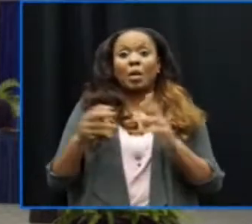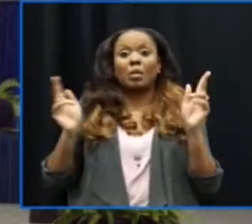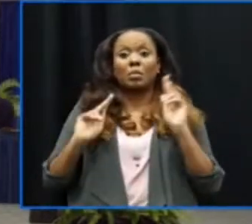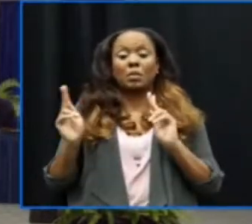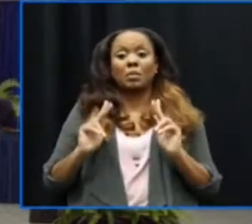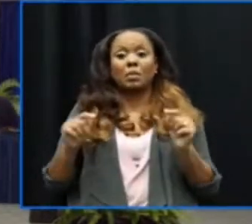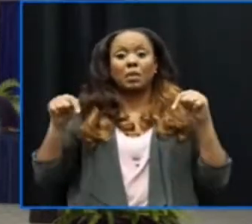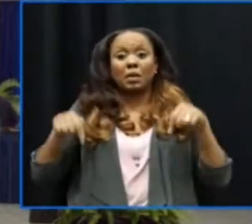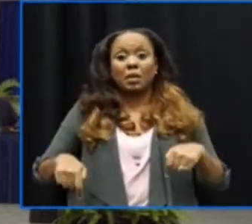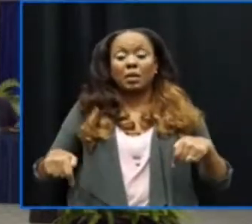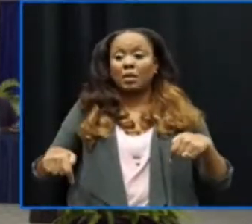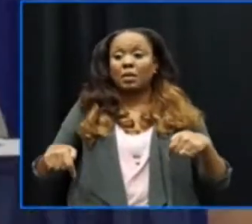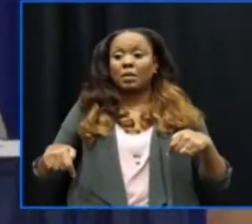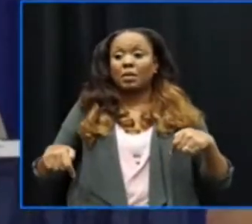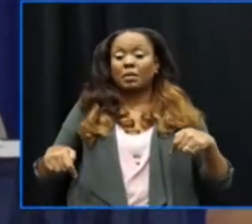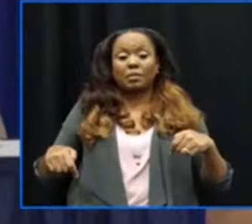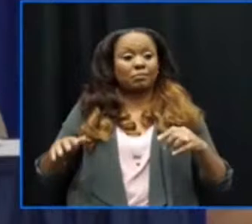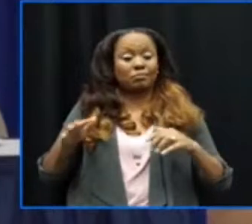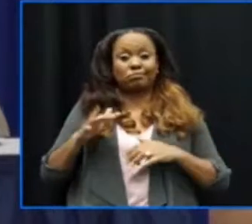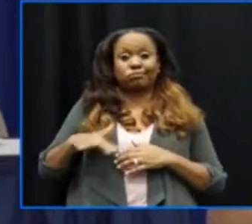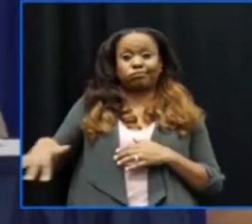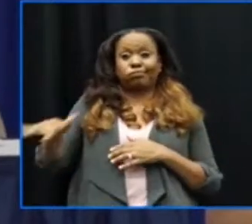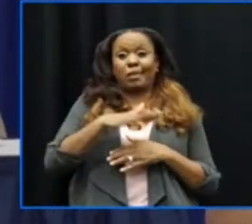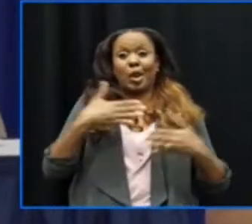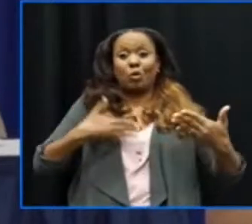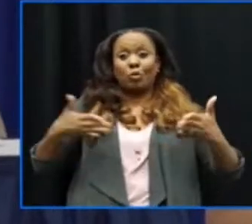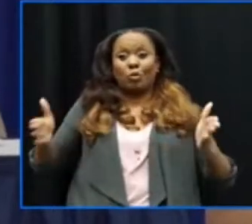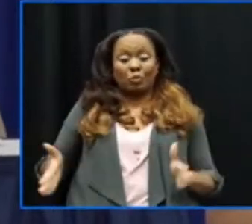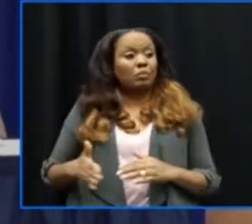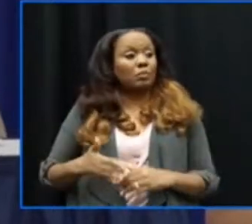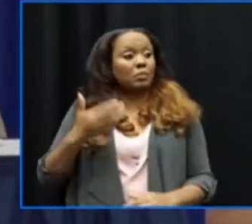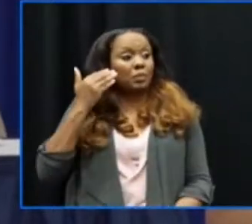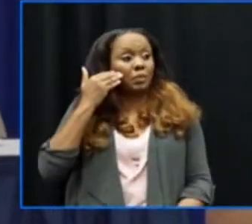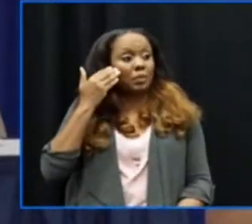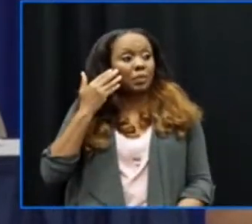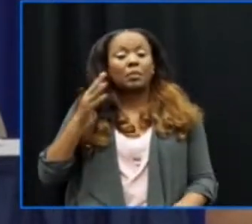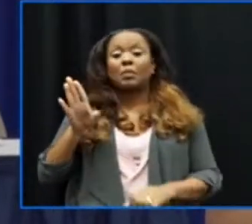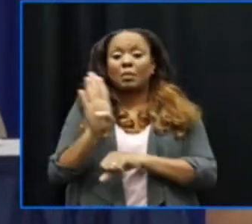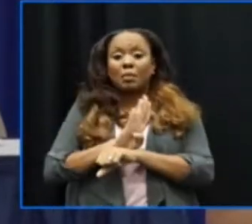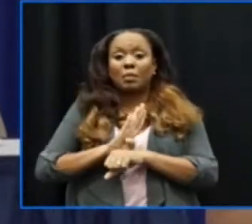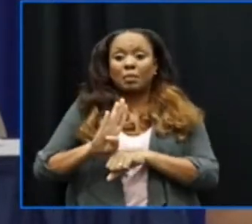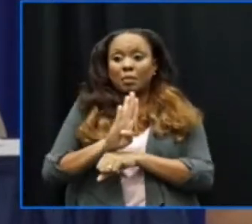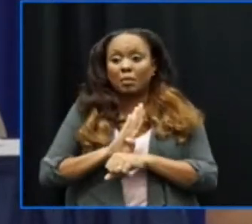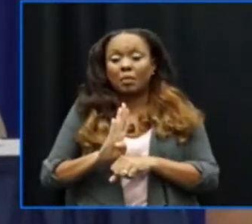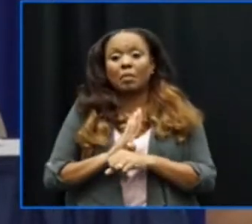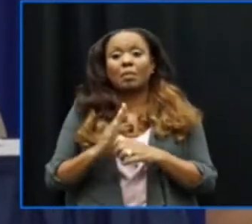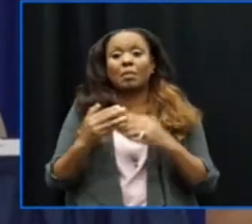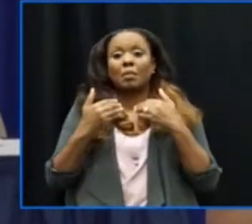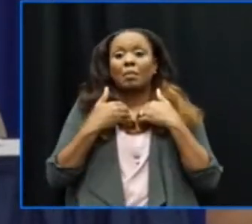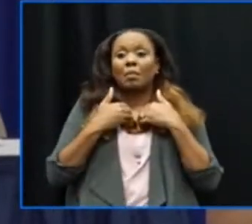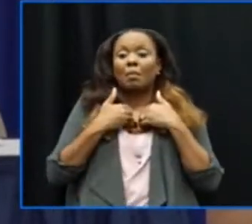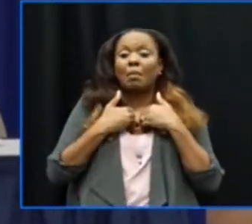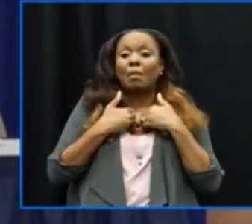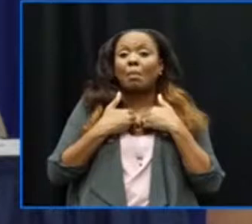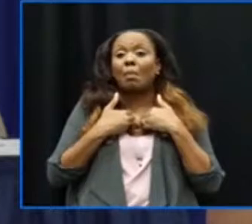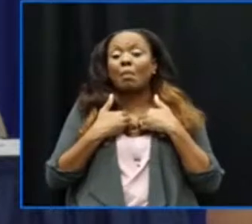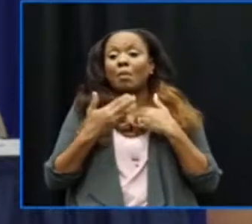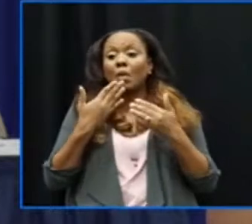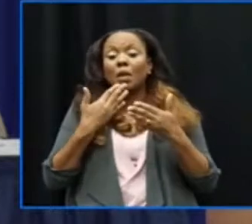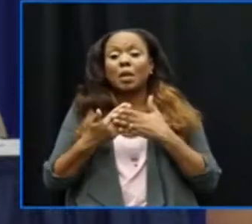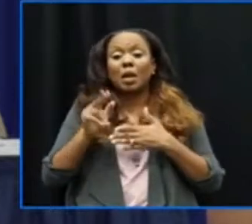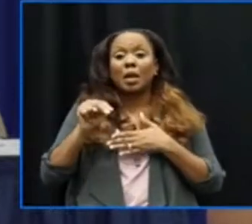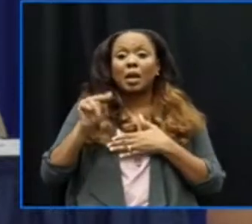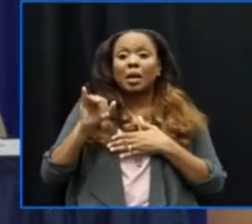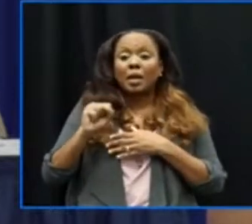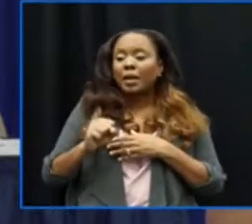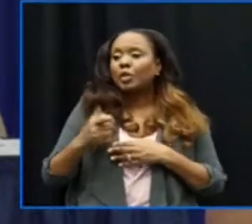that Barbados has enjoyed a long tradition of national insurance,